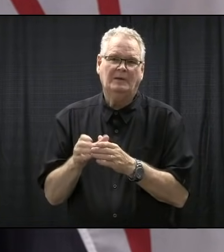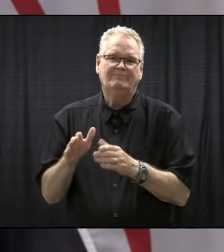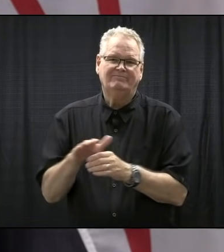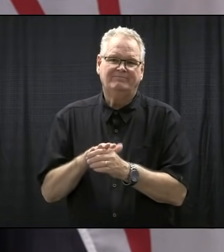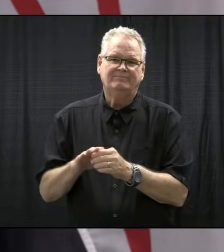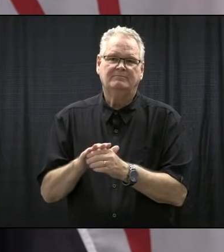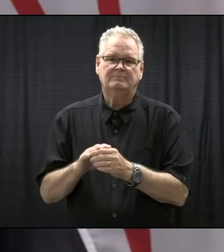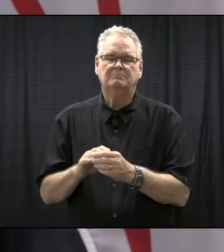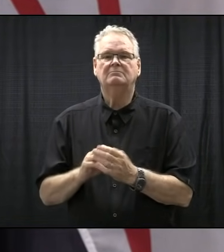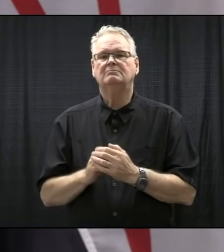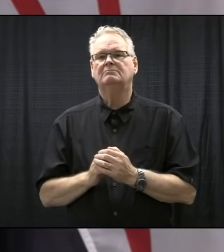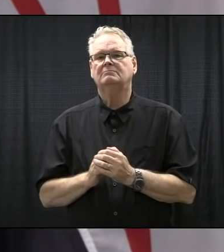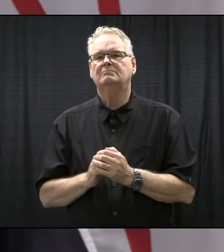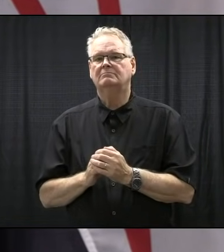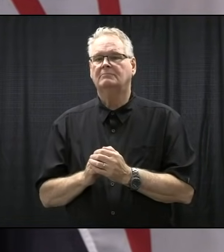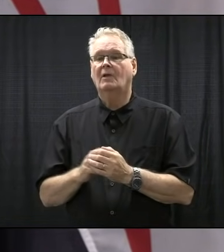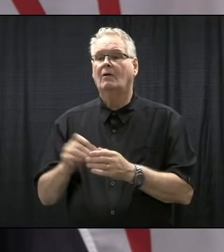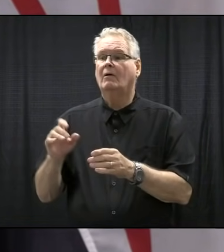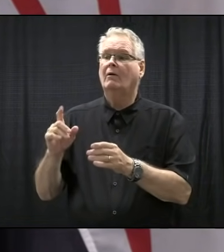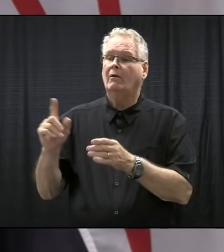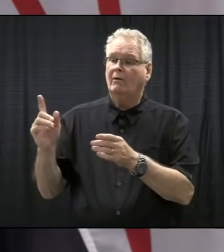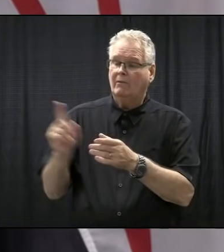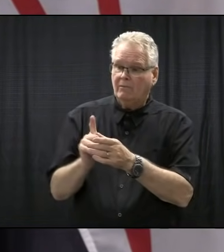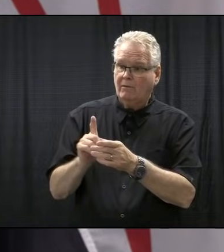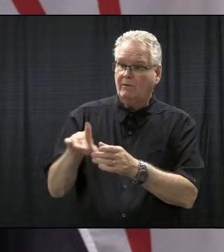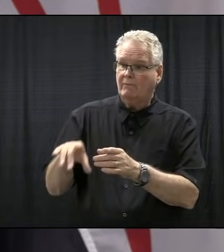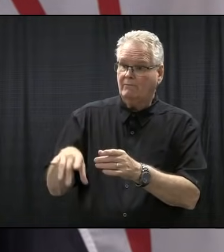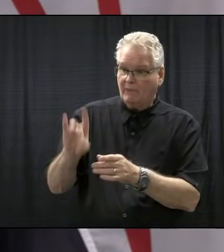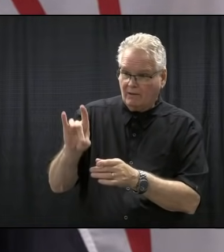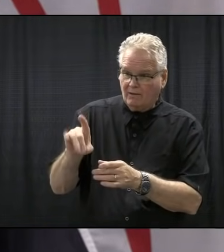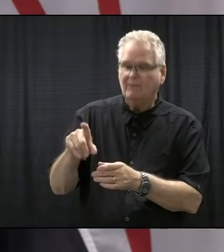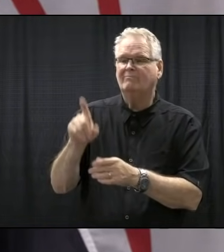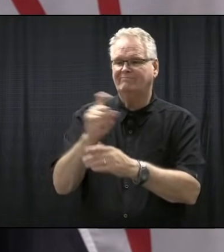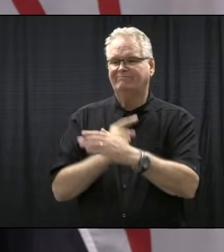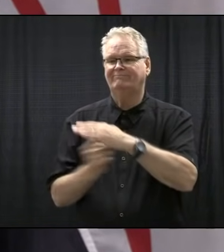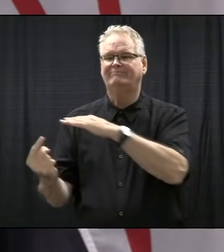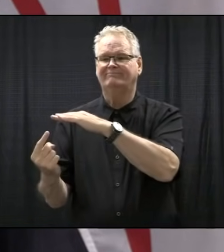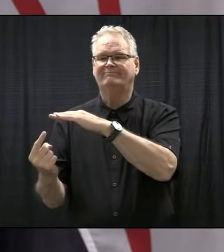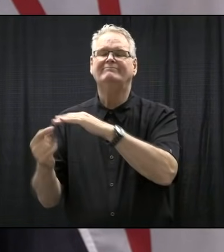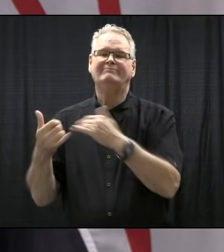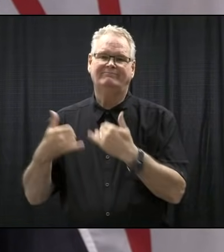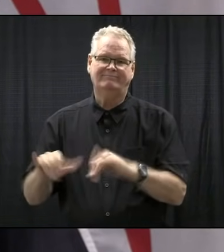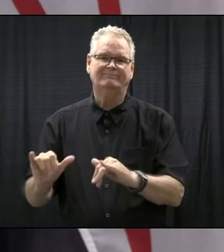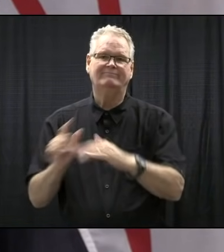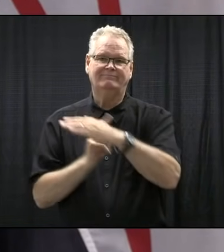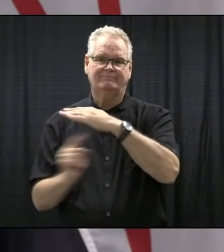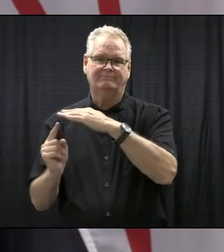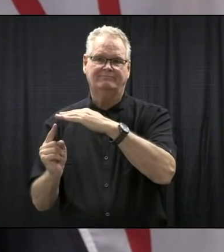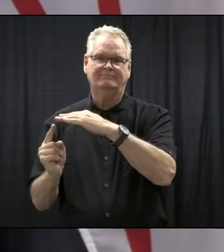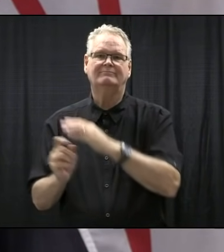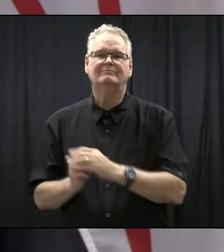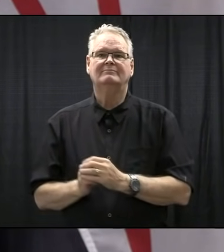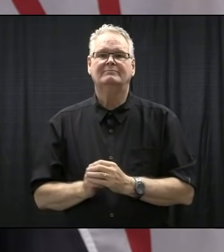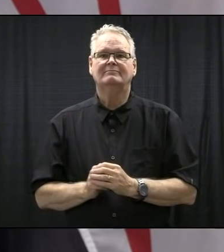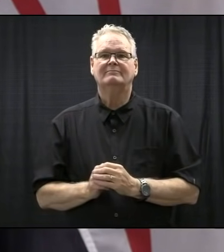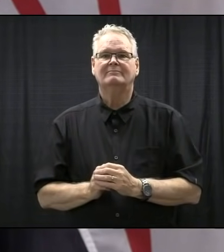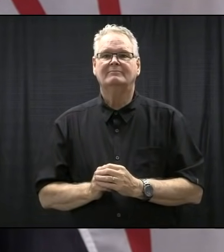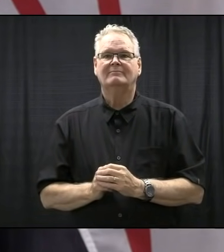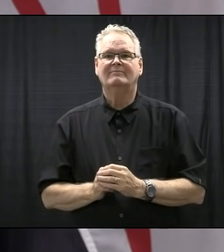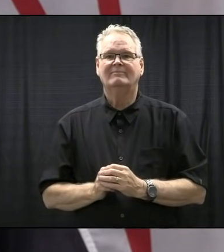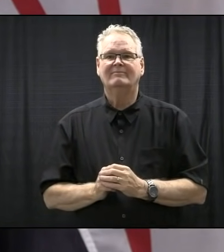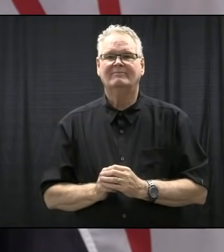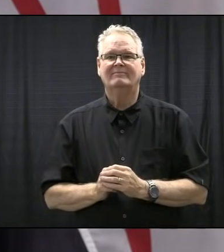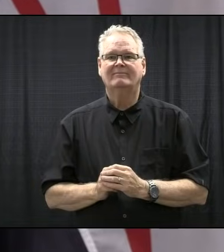tracing. Unlike our outbreak in February, we now have a good proportion of our population vaccinated, and this changes how we